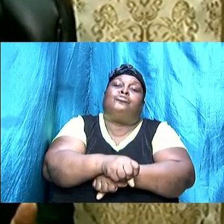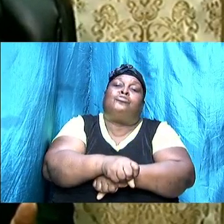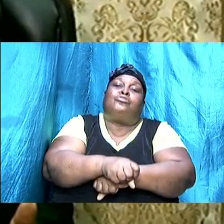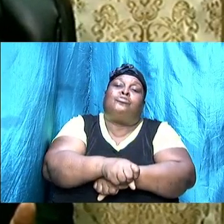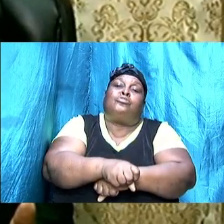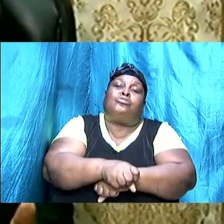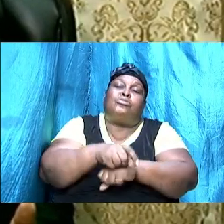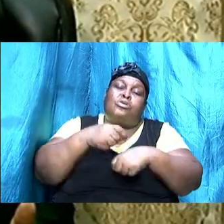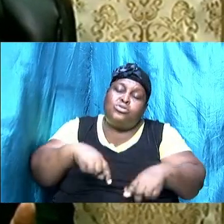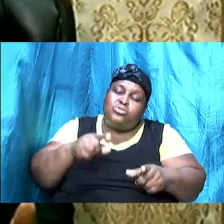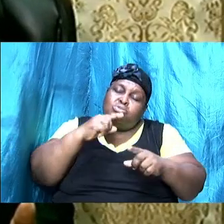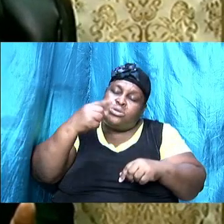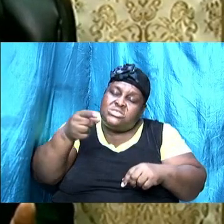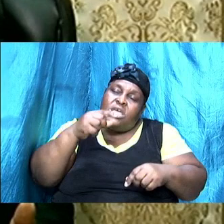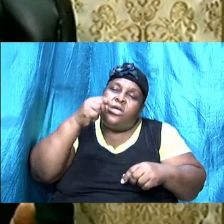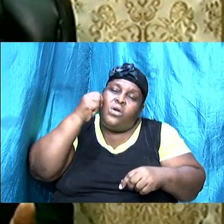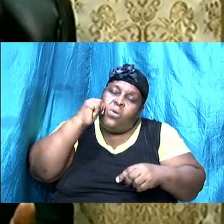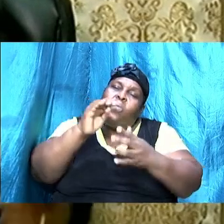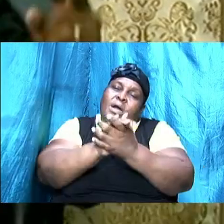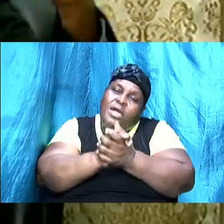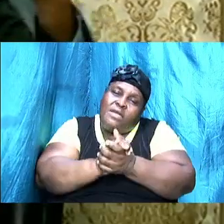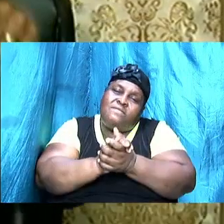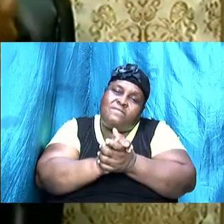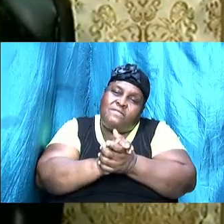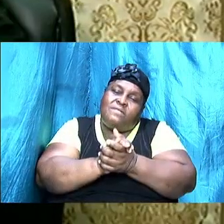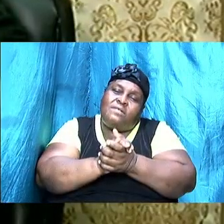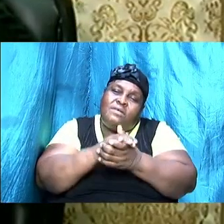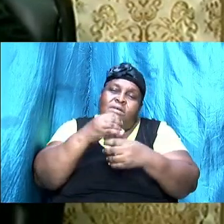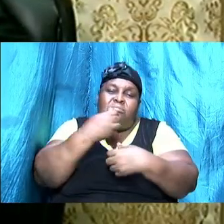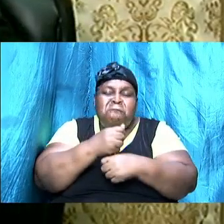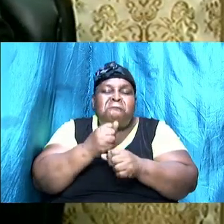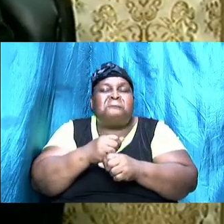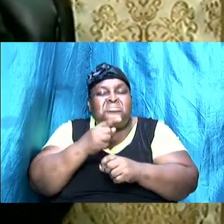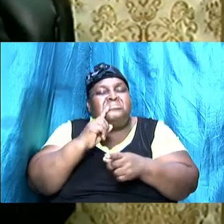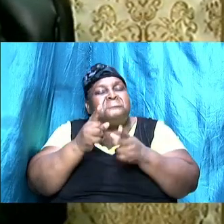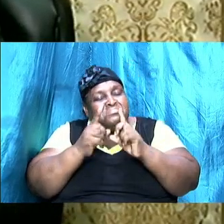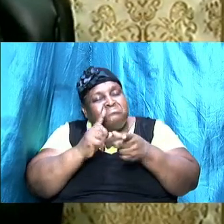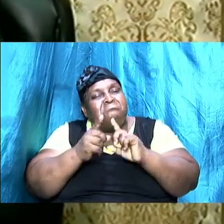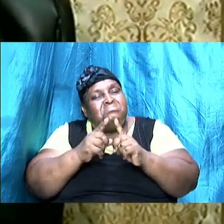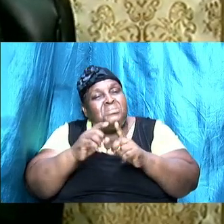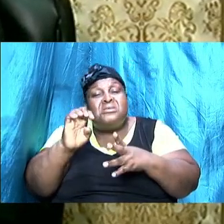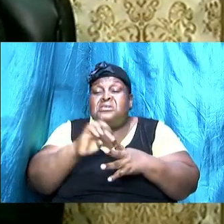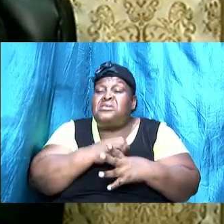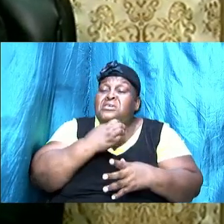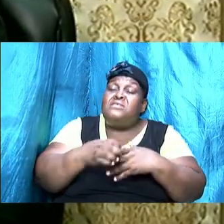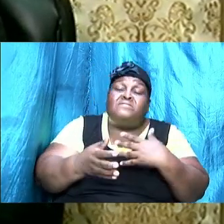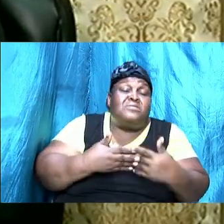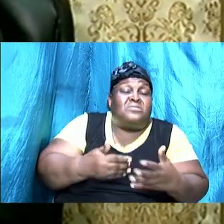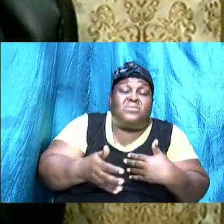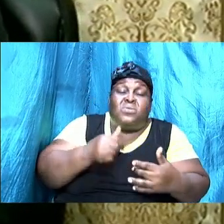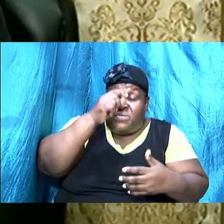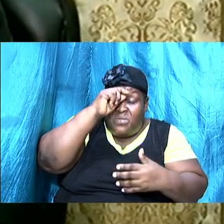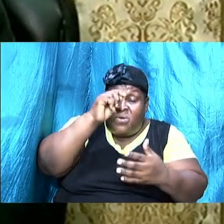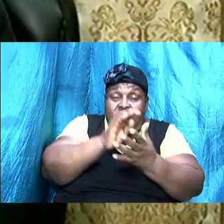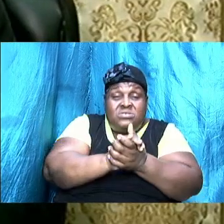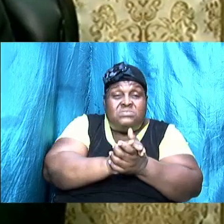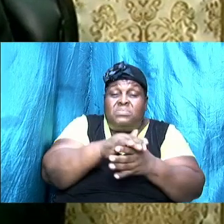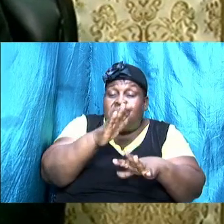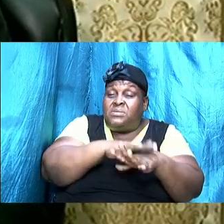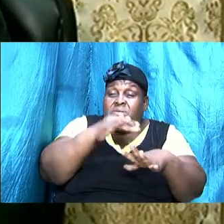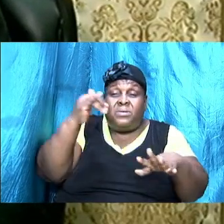wife, let us have a talk. But even though the husband is being